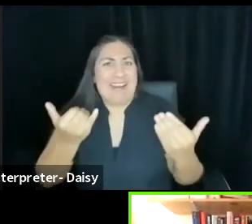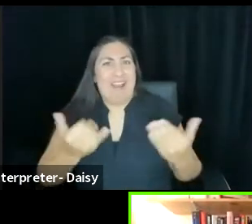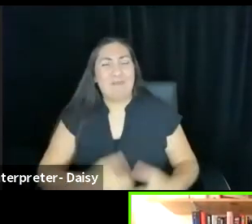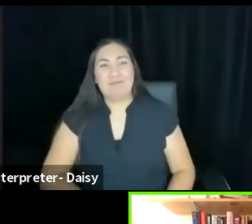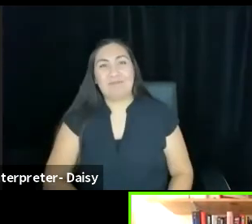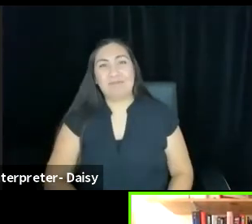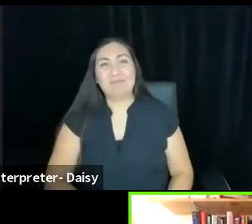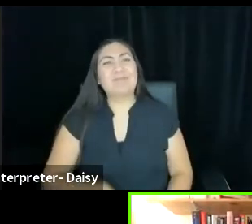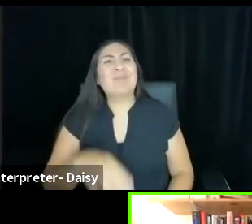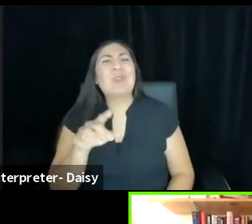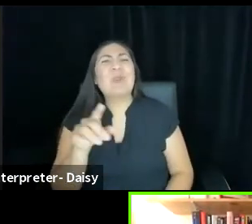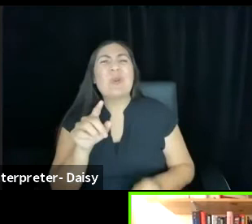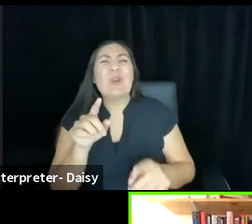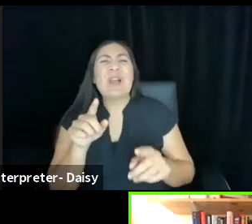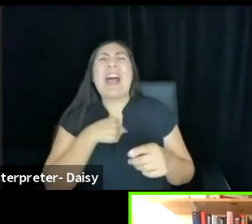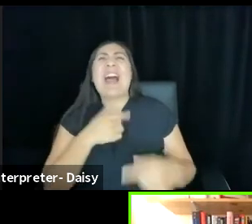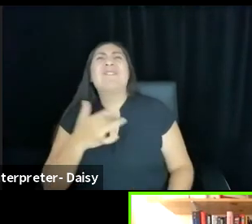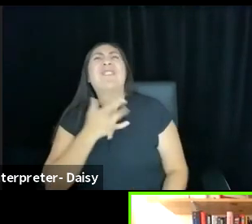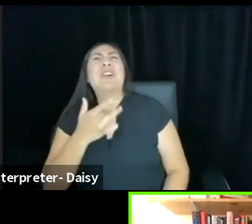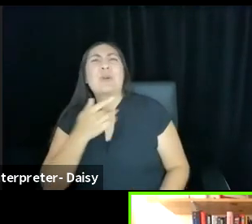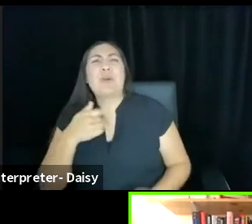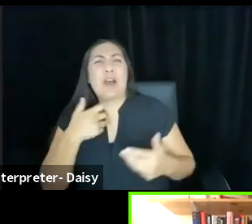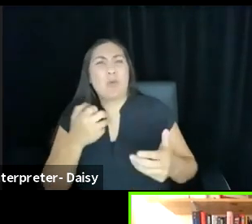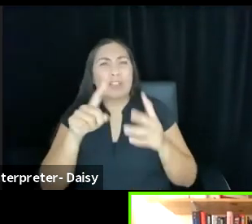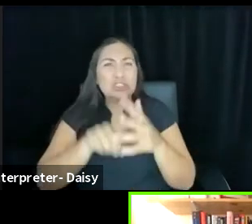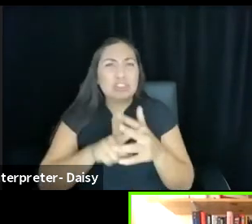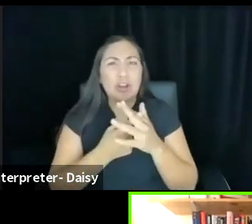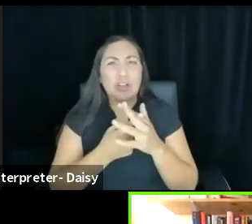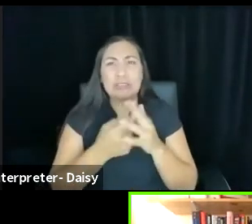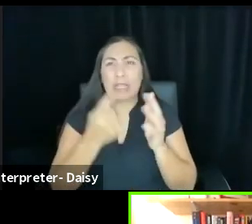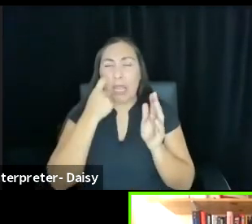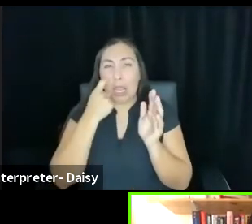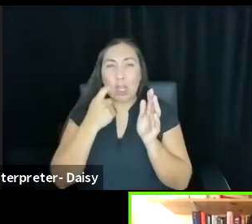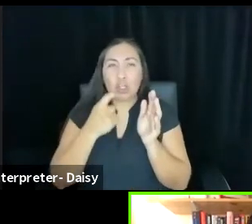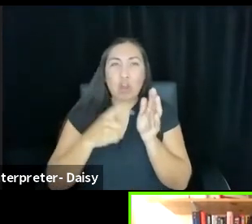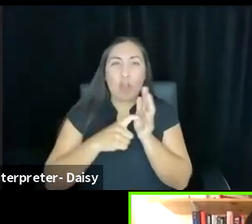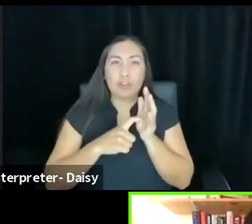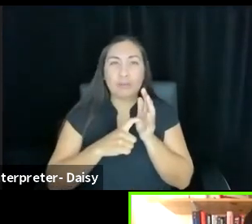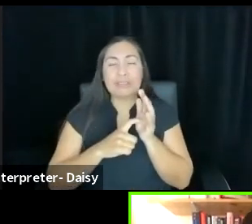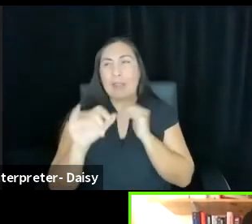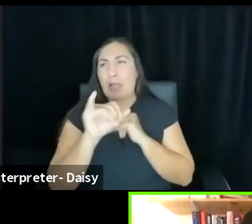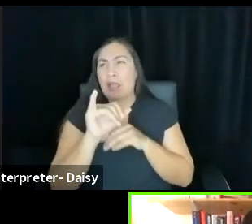And I feel like I want to start with an acknowledgement that, like Jeffrey said, you're on day